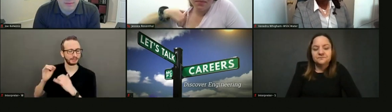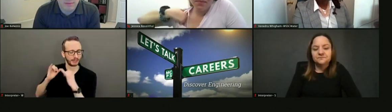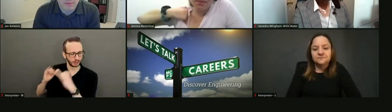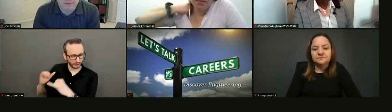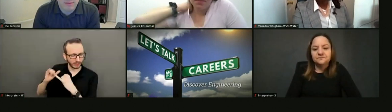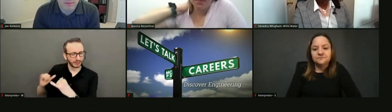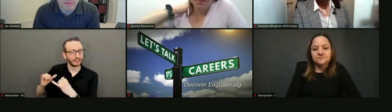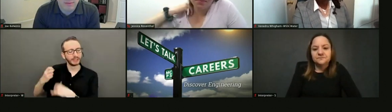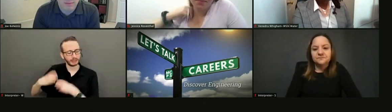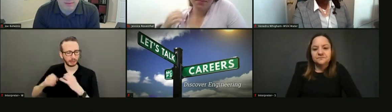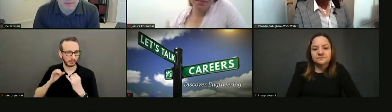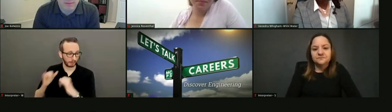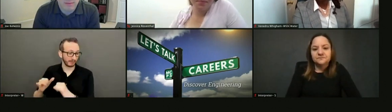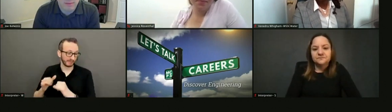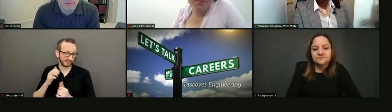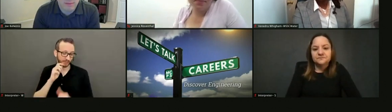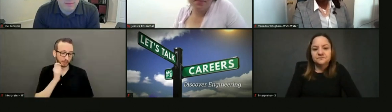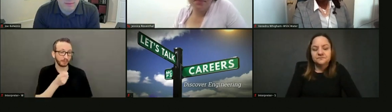problems. Venedra?